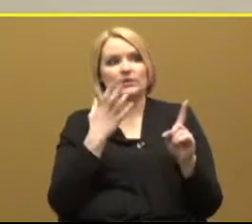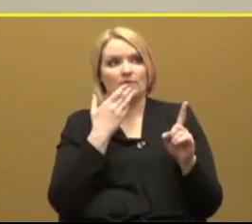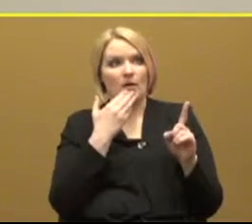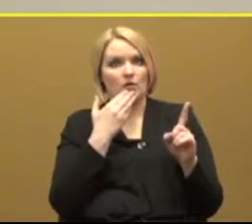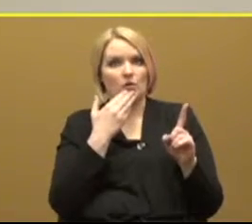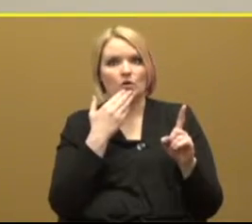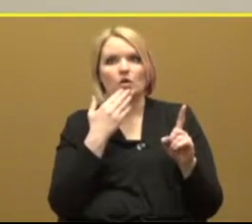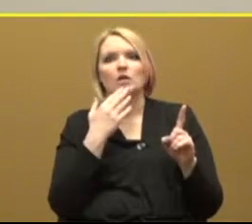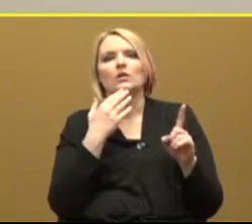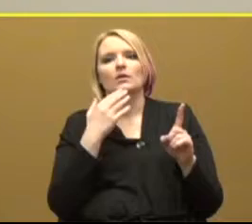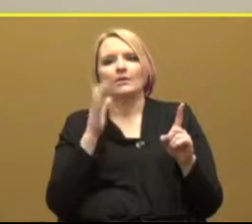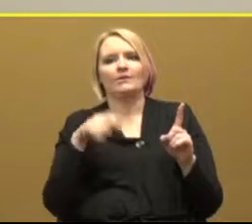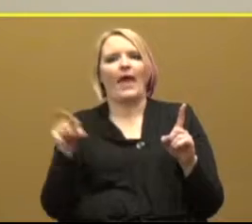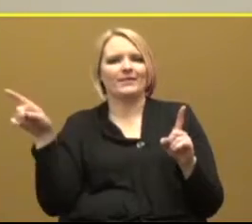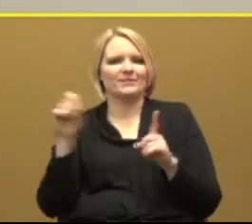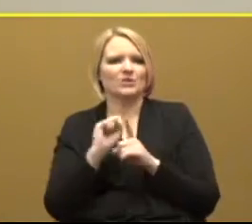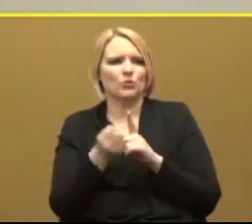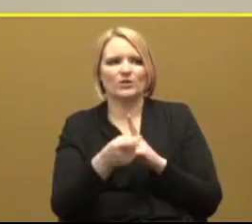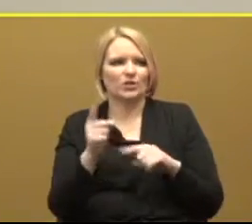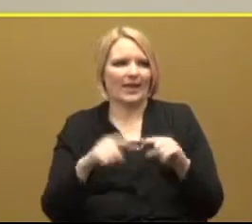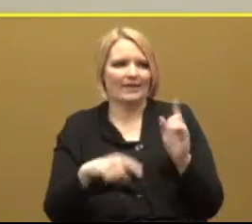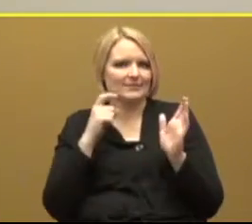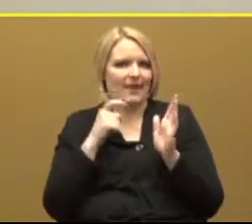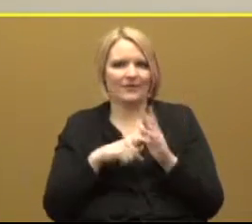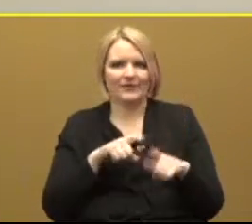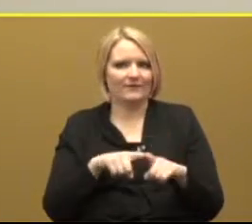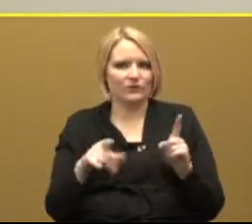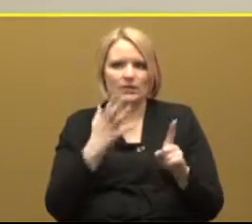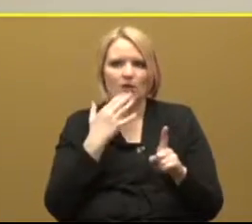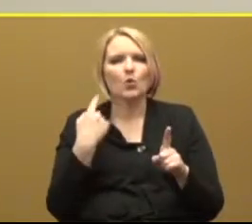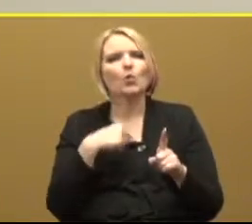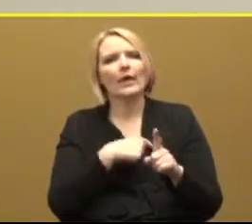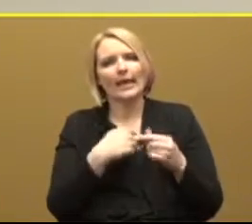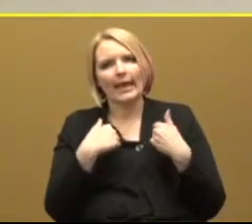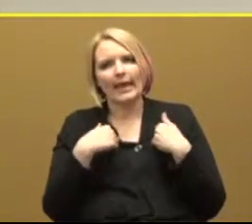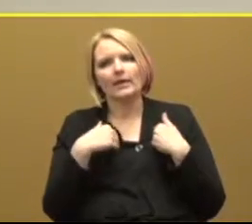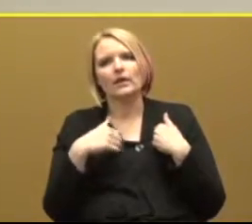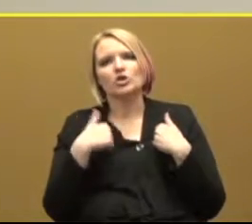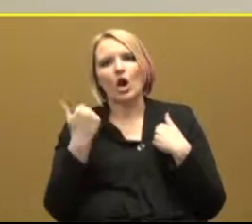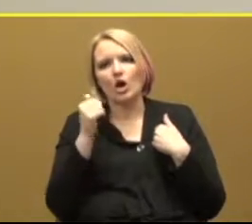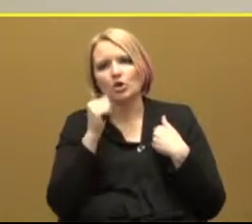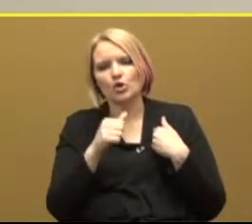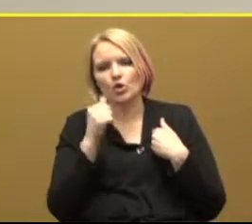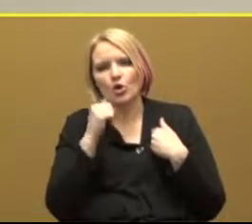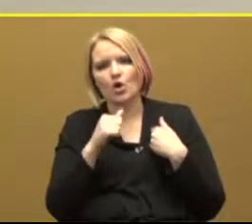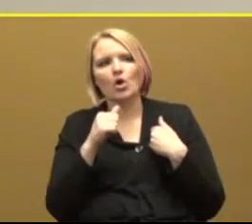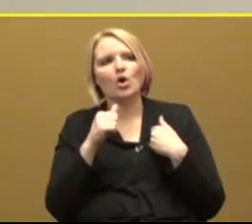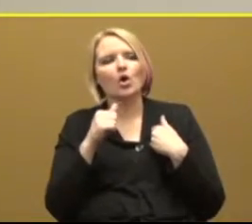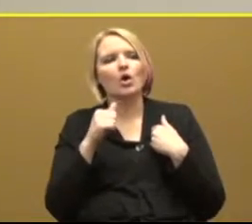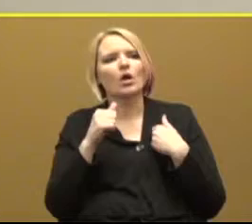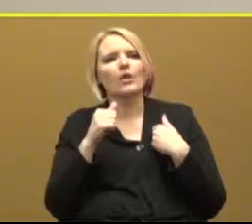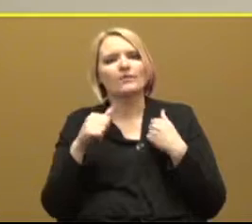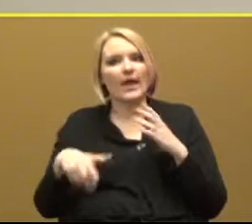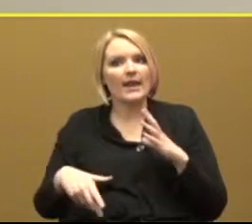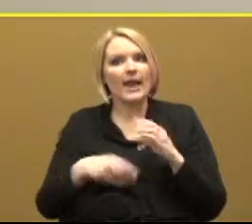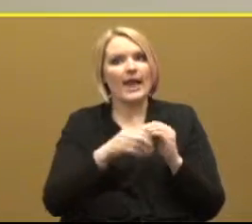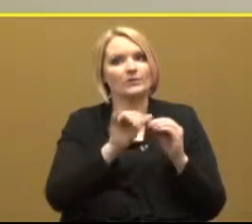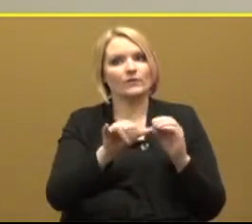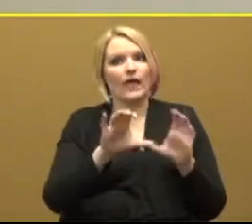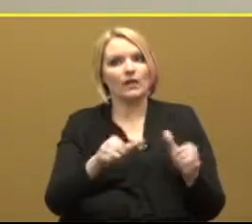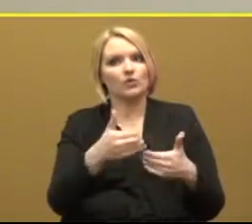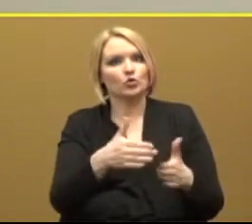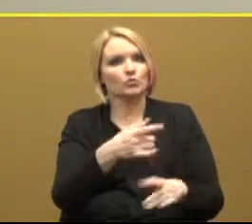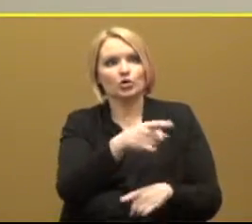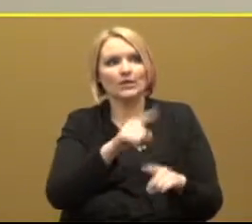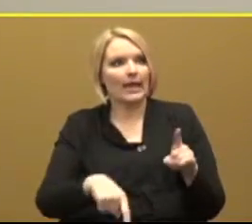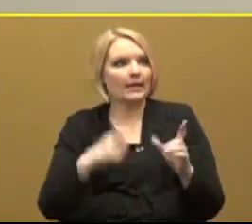absolutely the case in this room. We have a little girl, well, not very little, but There's a girl that got added to this classroom who